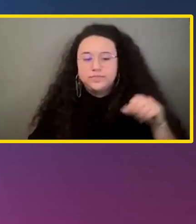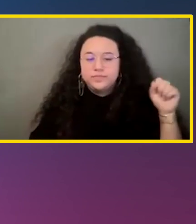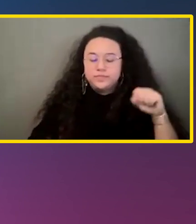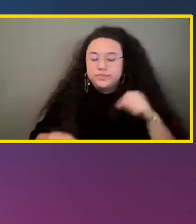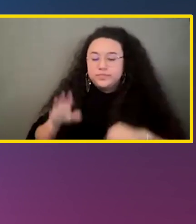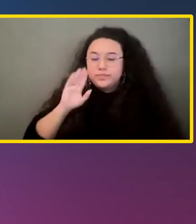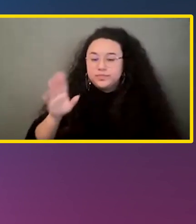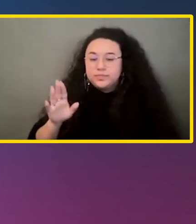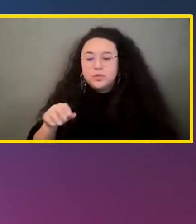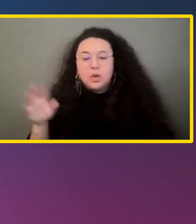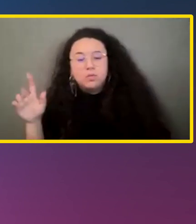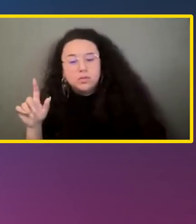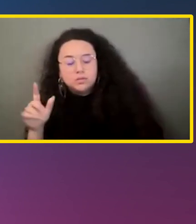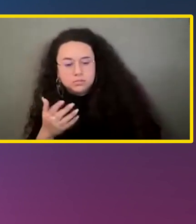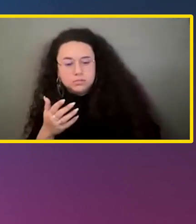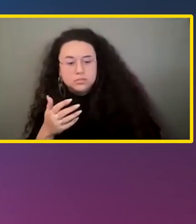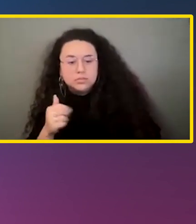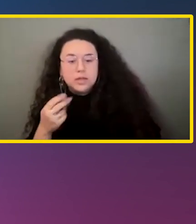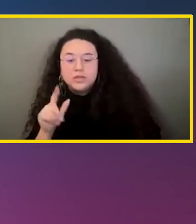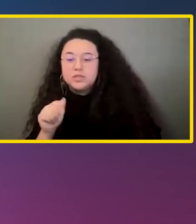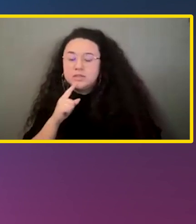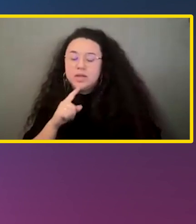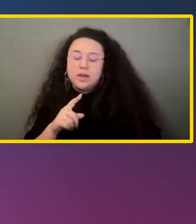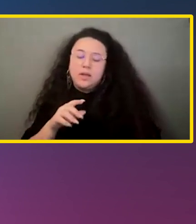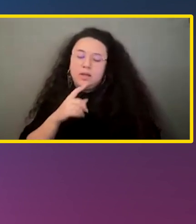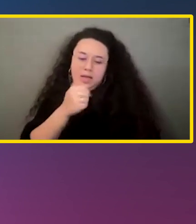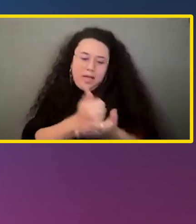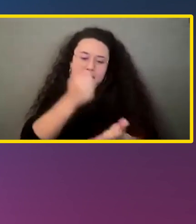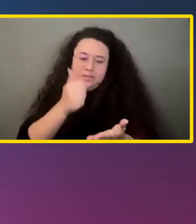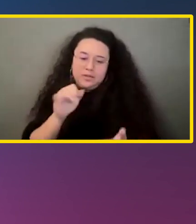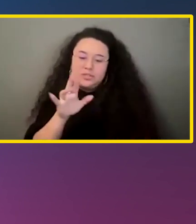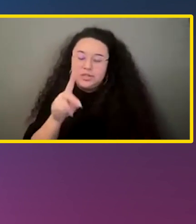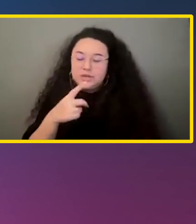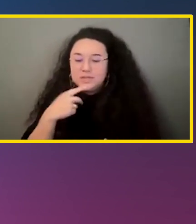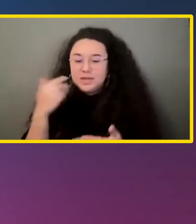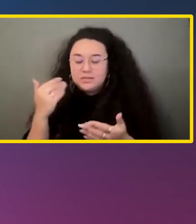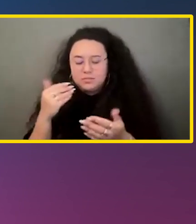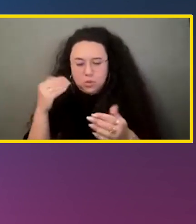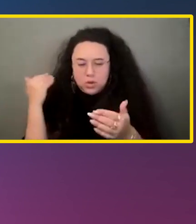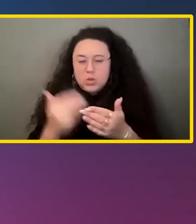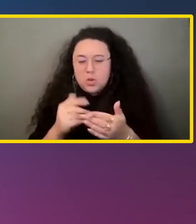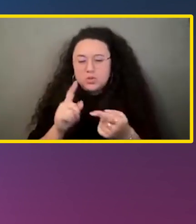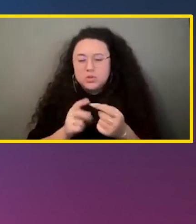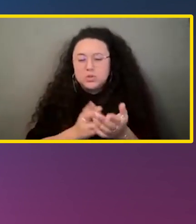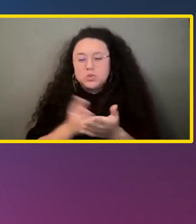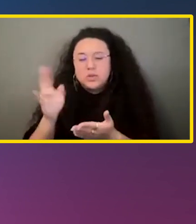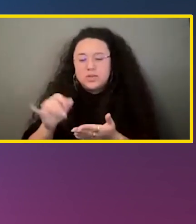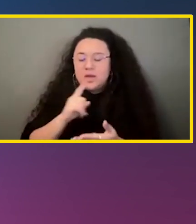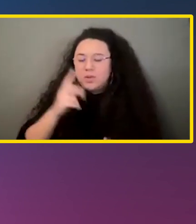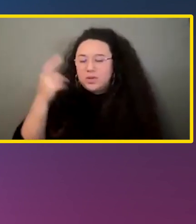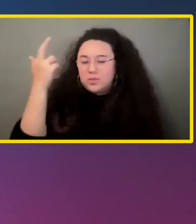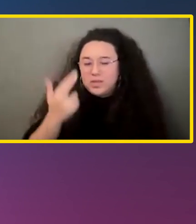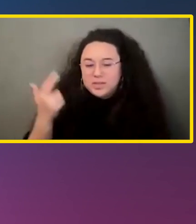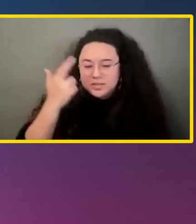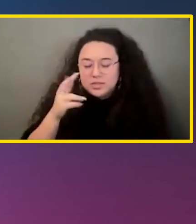This is Lindsey. Lindsey, let me just say this. I just want to amen what Jared said, closer to the truth, but kind of that realization